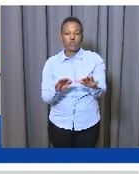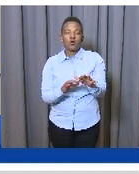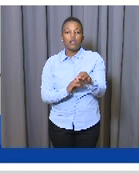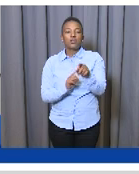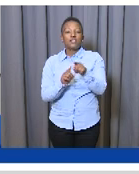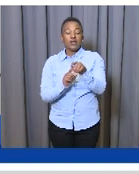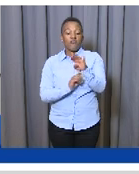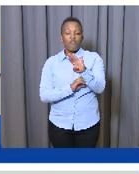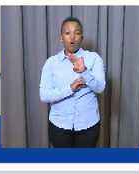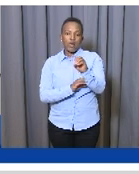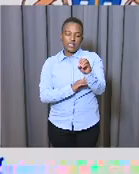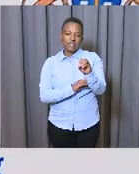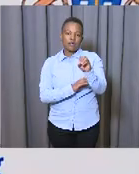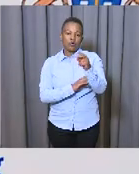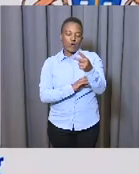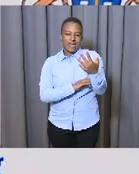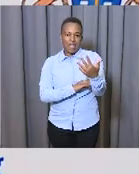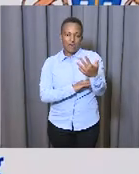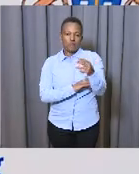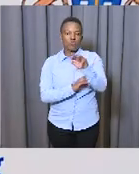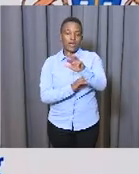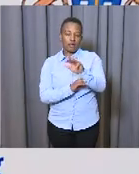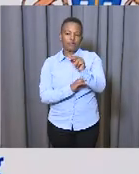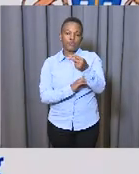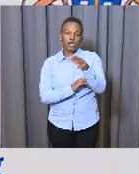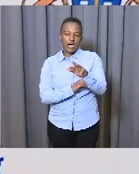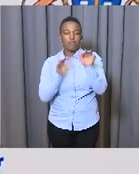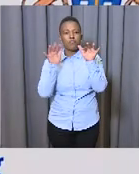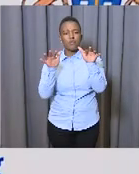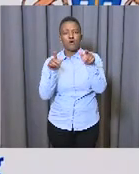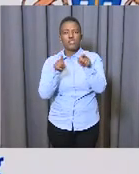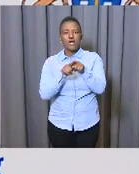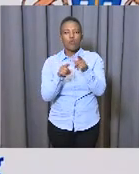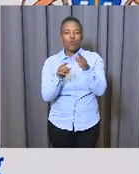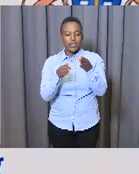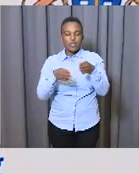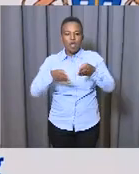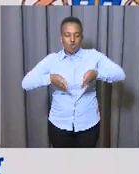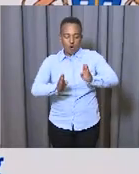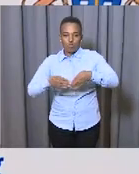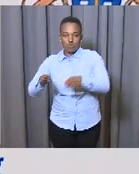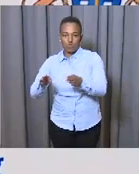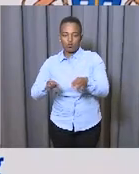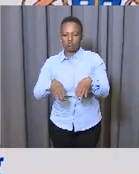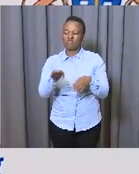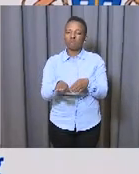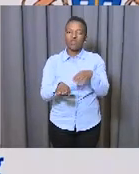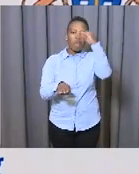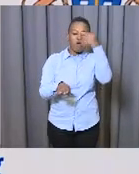3,429 people. So the roadblocks are also used for doing the health intervention. They are not just for